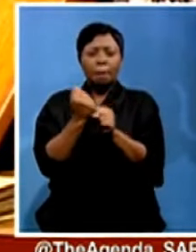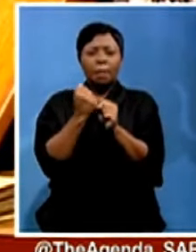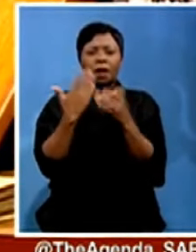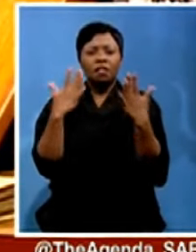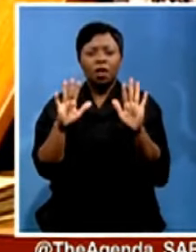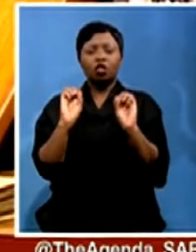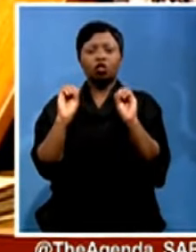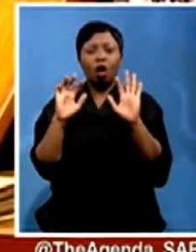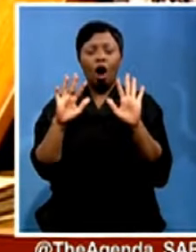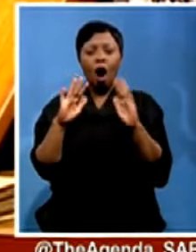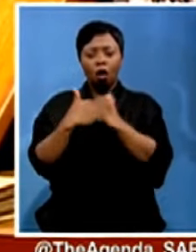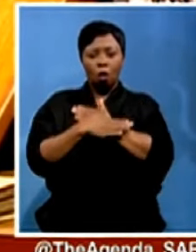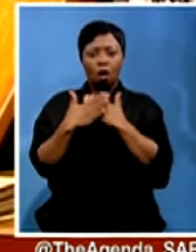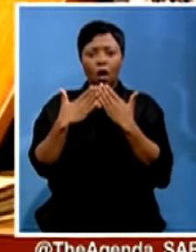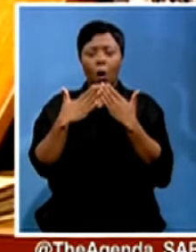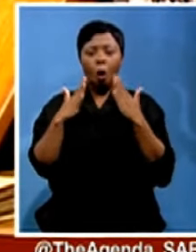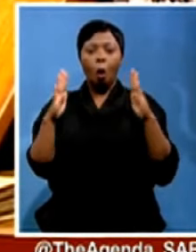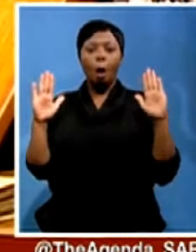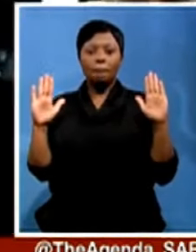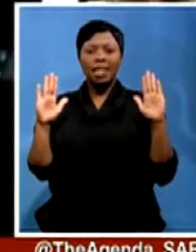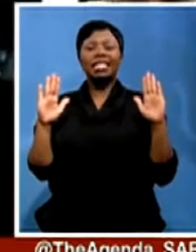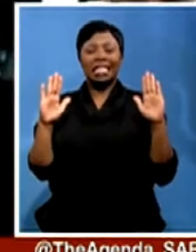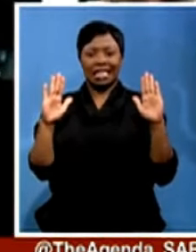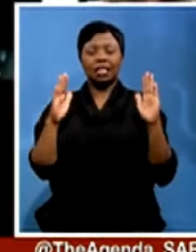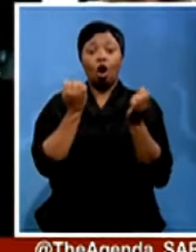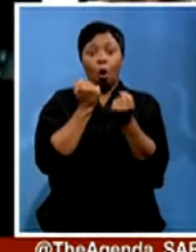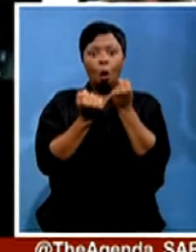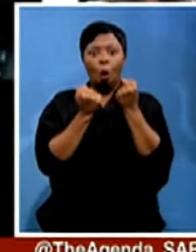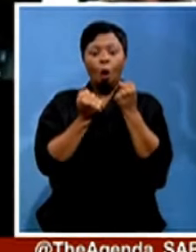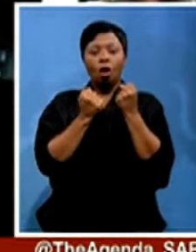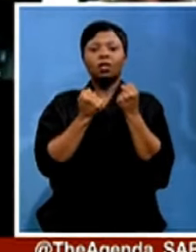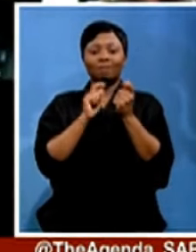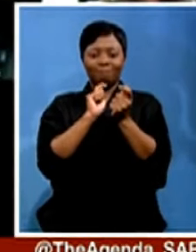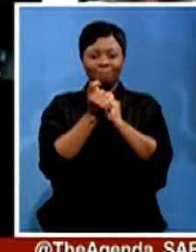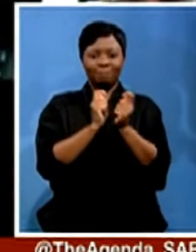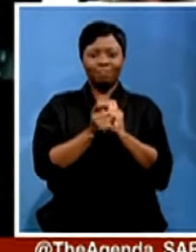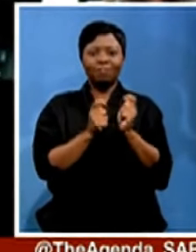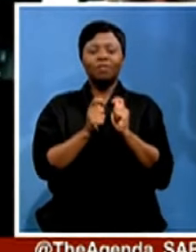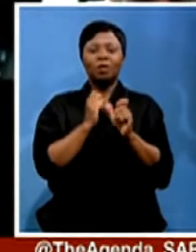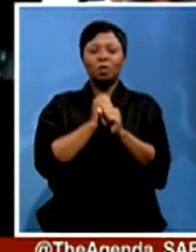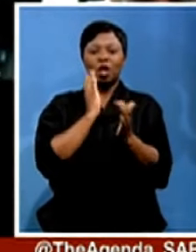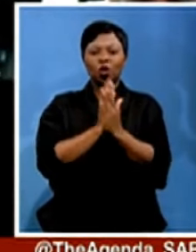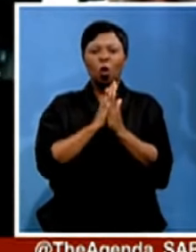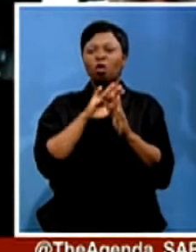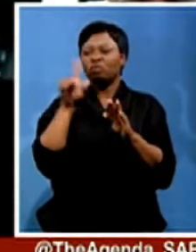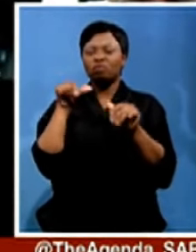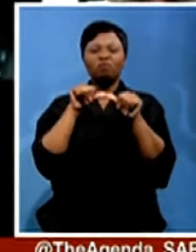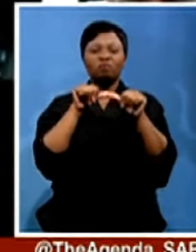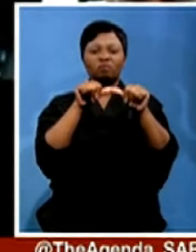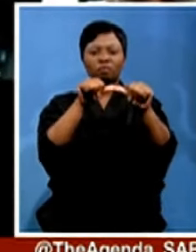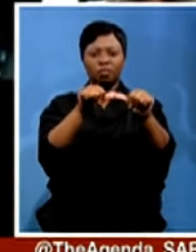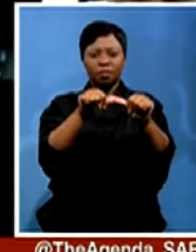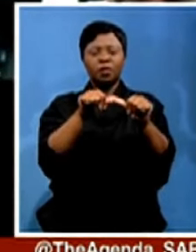courthouses adapted slowly to ensure proceedings continued while still maintaining safety. The